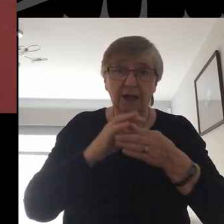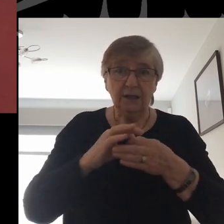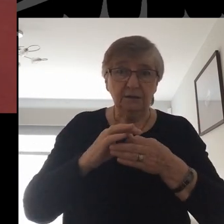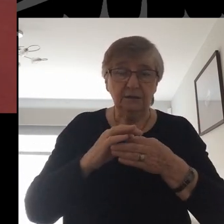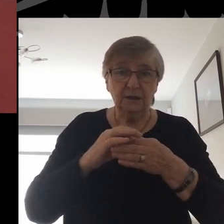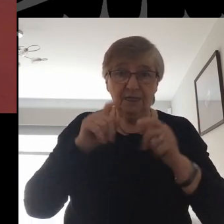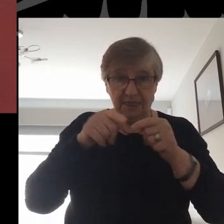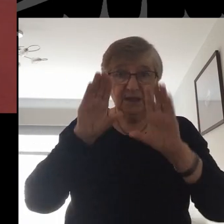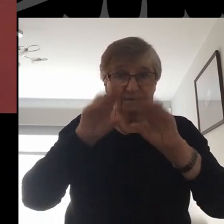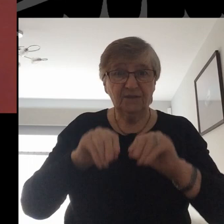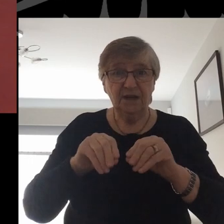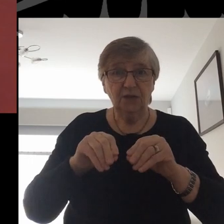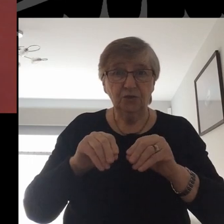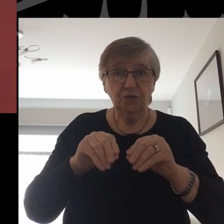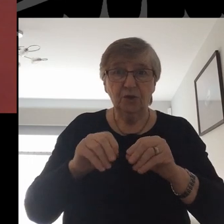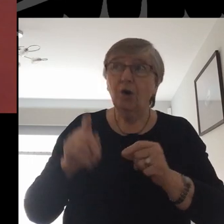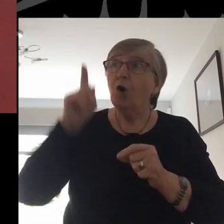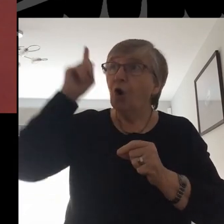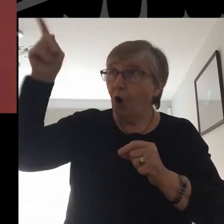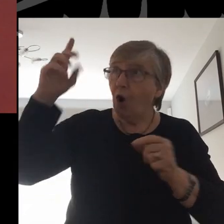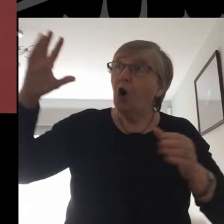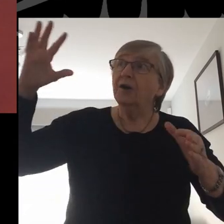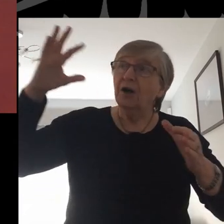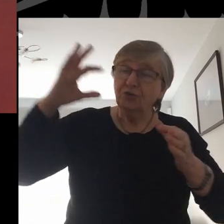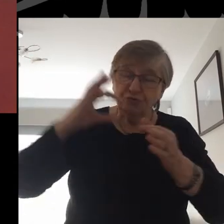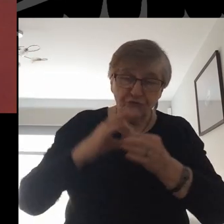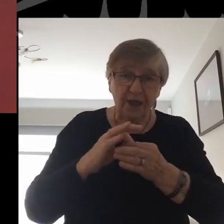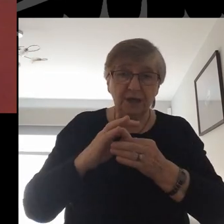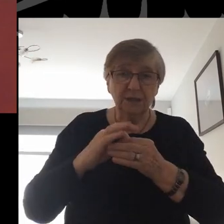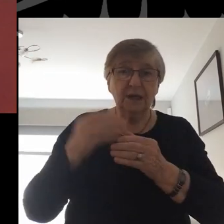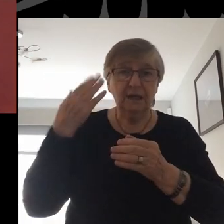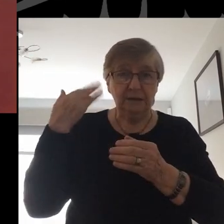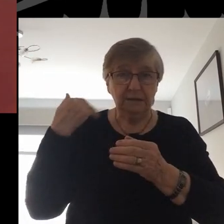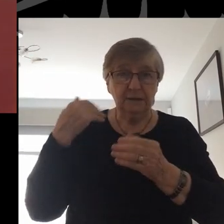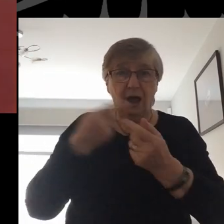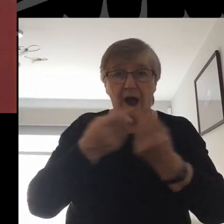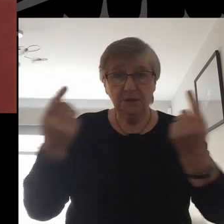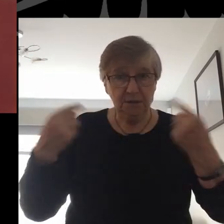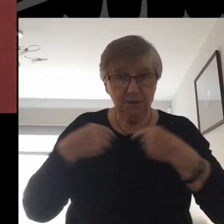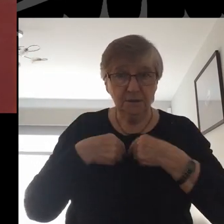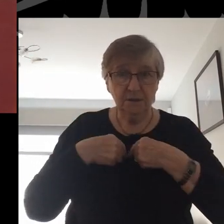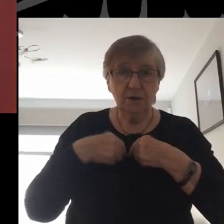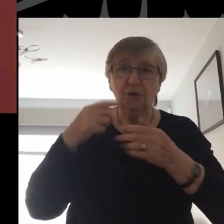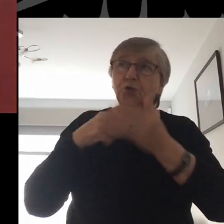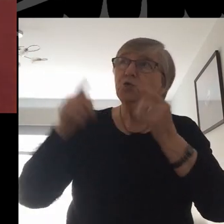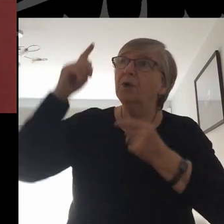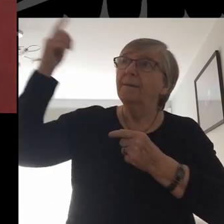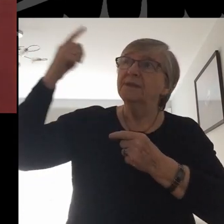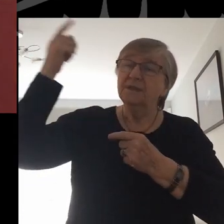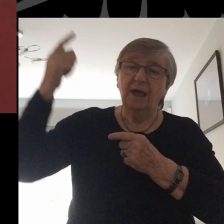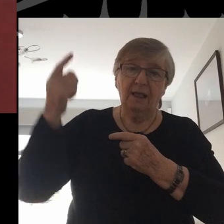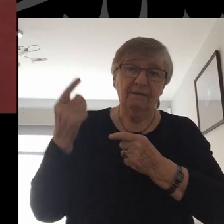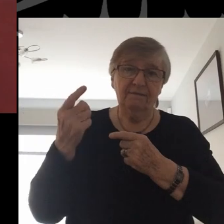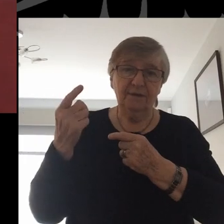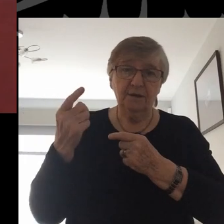done. God has reconciled, past tense, us to himself. And so if it was about my feelings